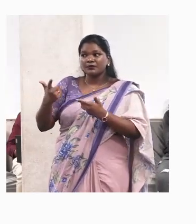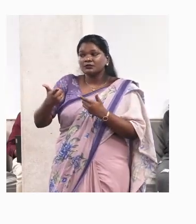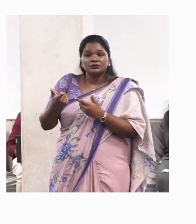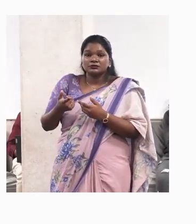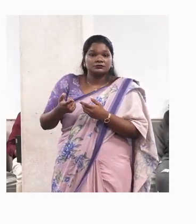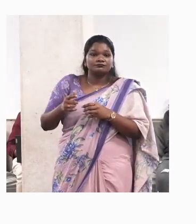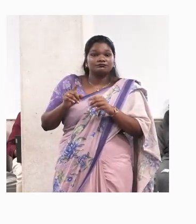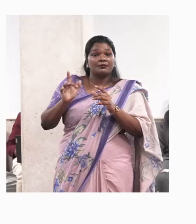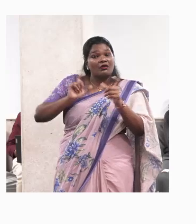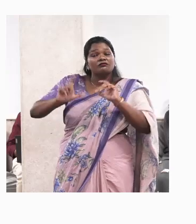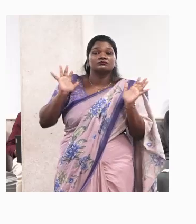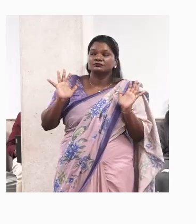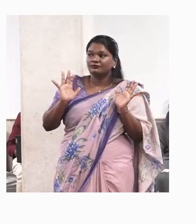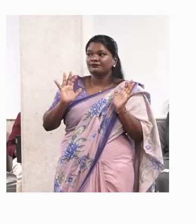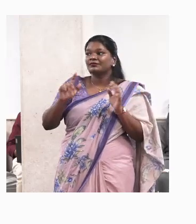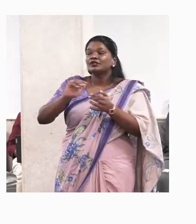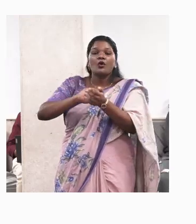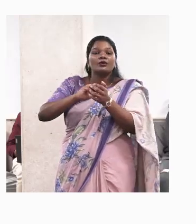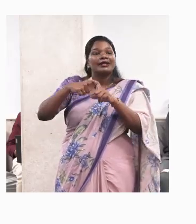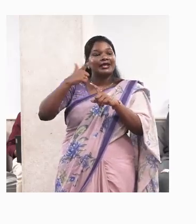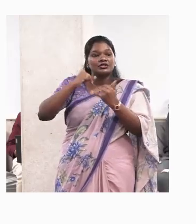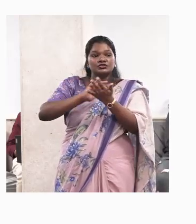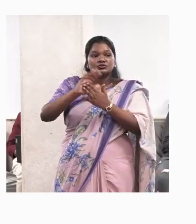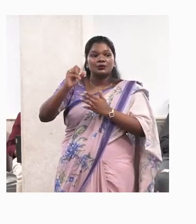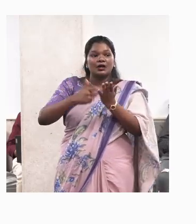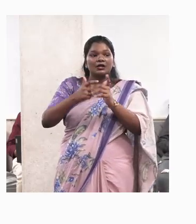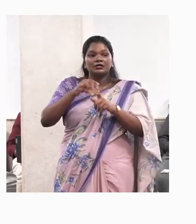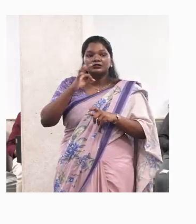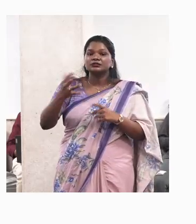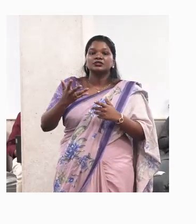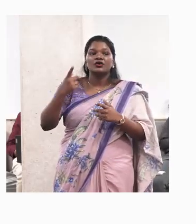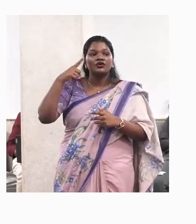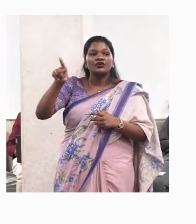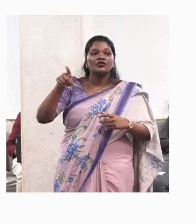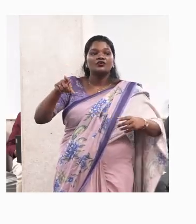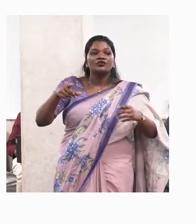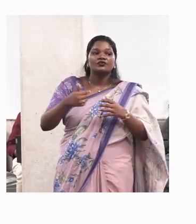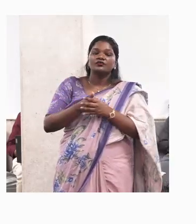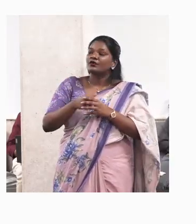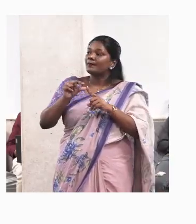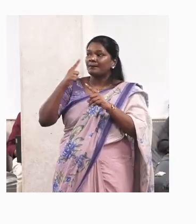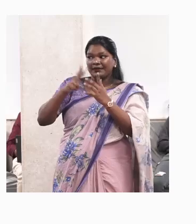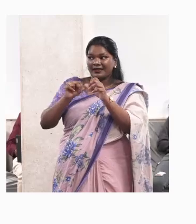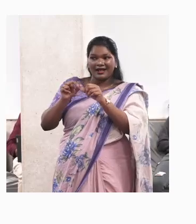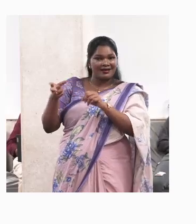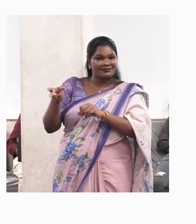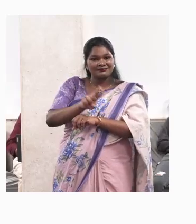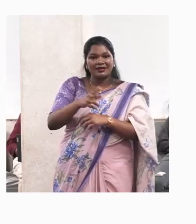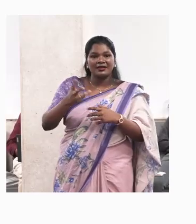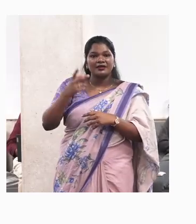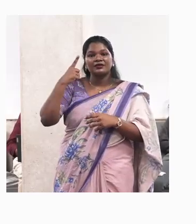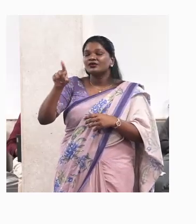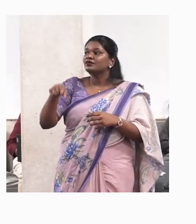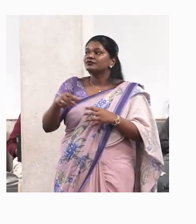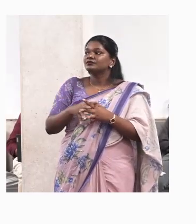that. And the other thing about what Dr. Kishore was asking about resistance, and Pina replied about sudden,